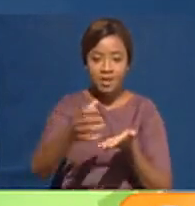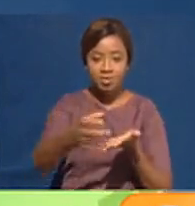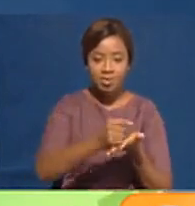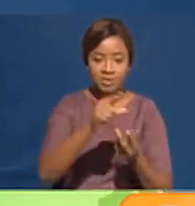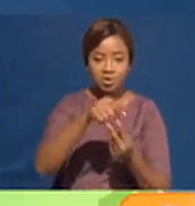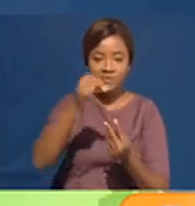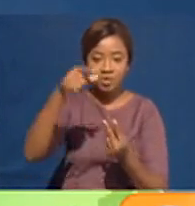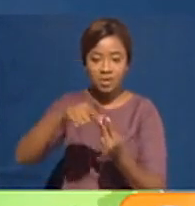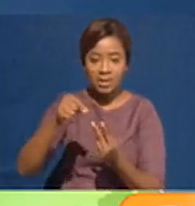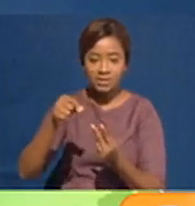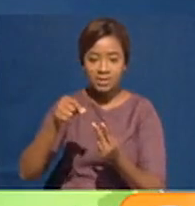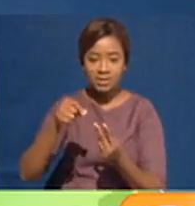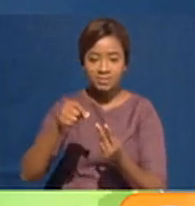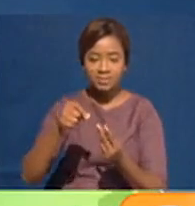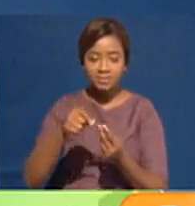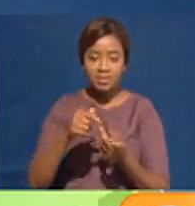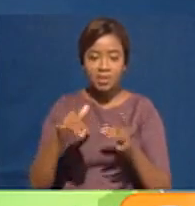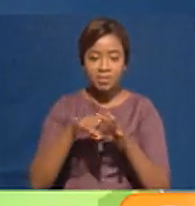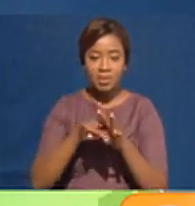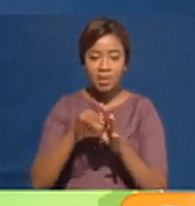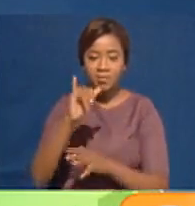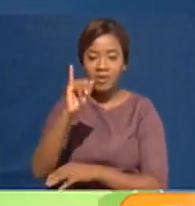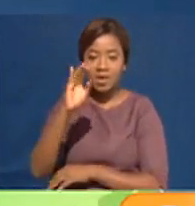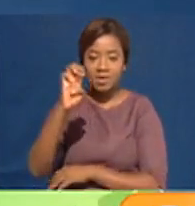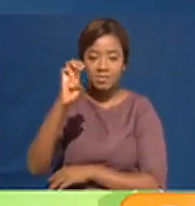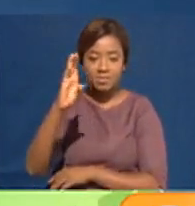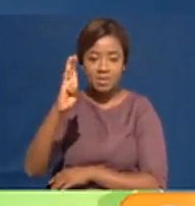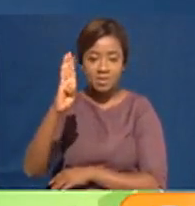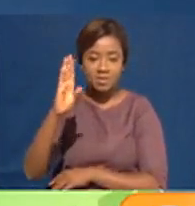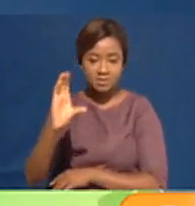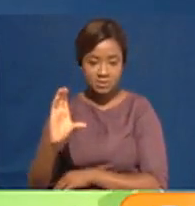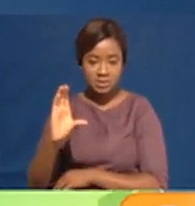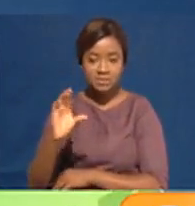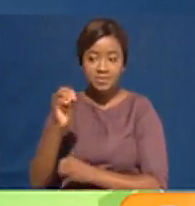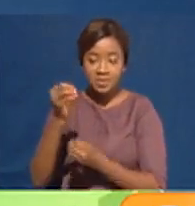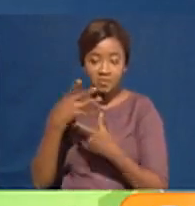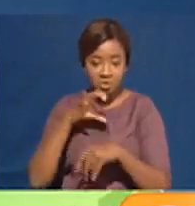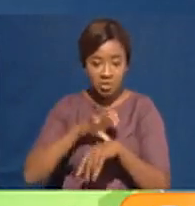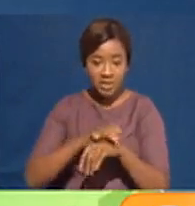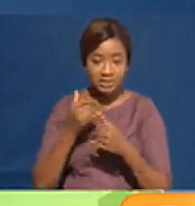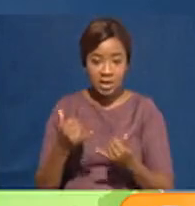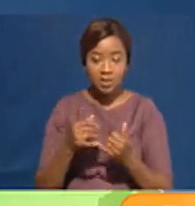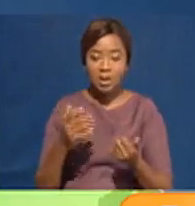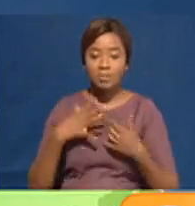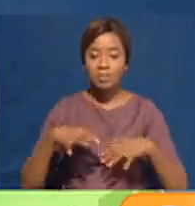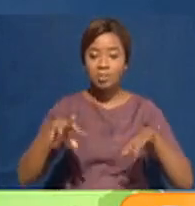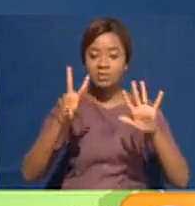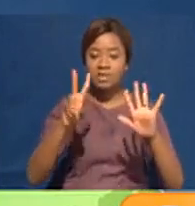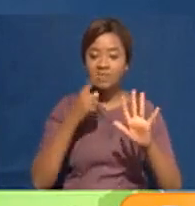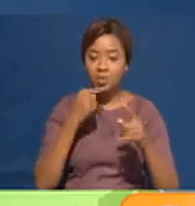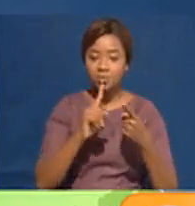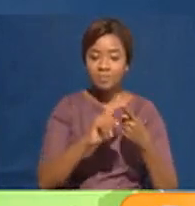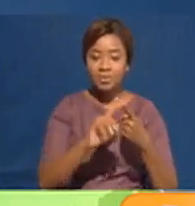nominees of the chairperson and members of the Independent Electoral and Boundaries Commission. This is news just in. The seven are Bethwel